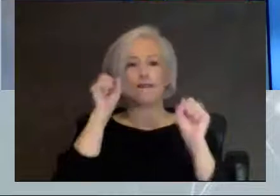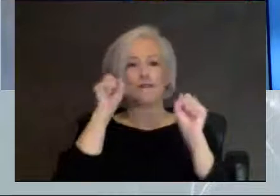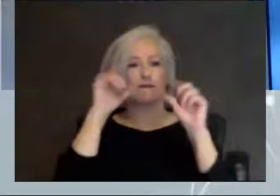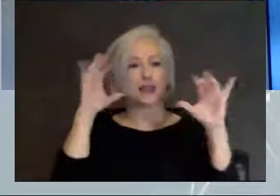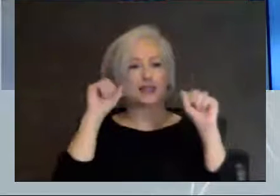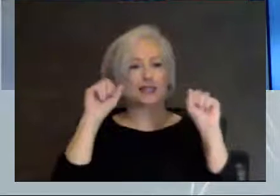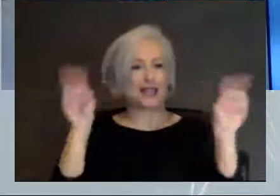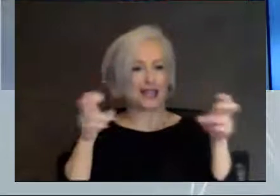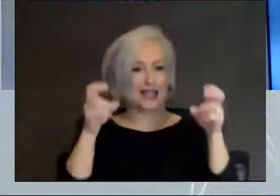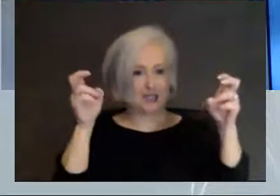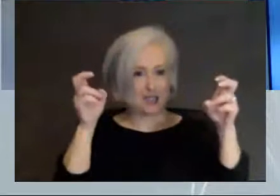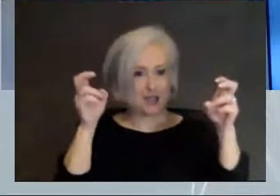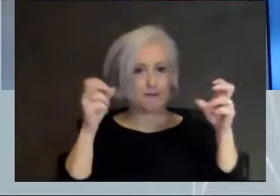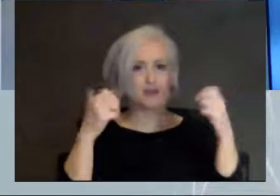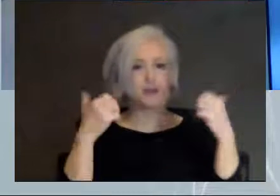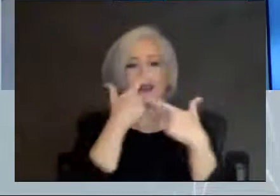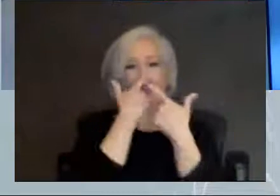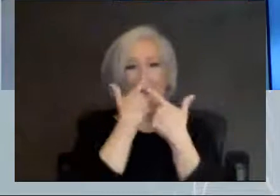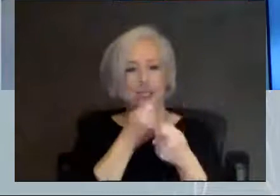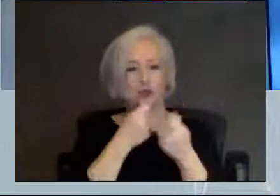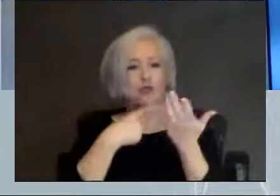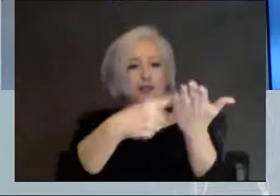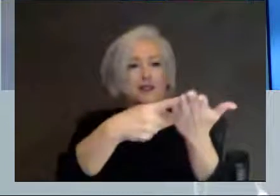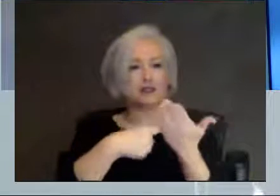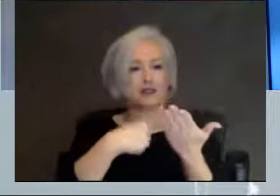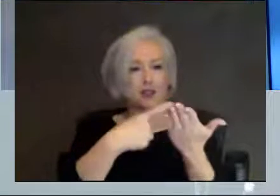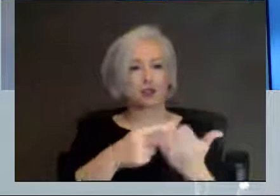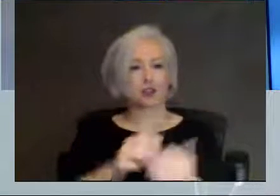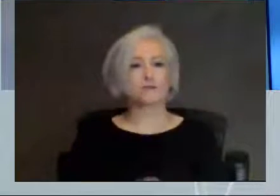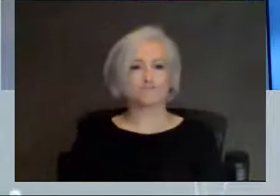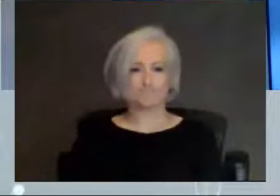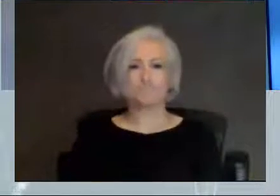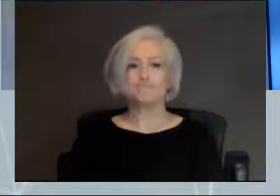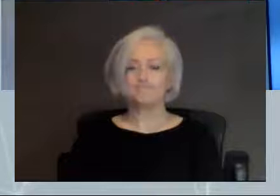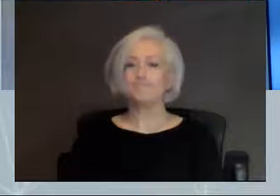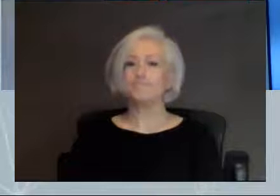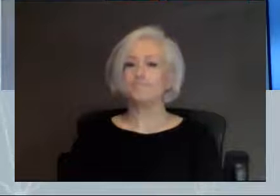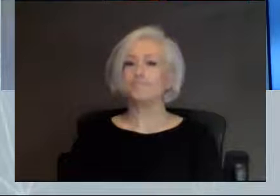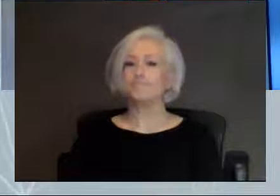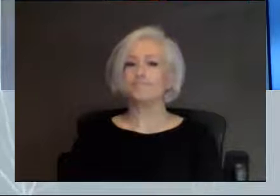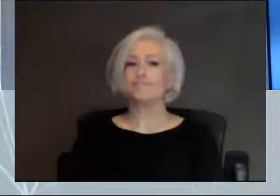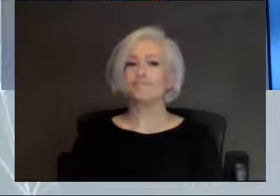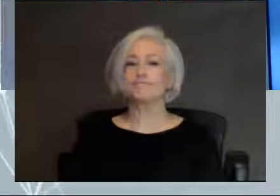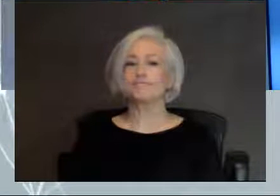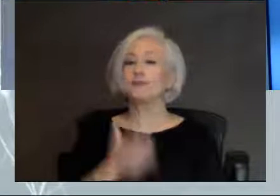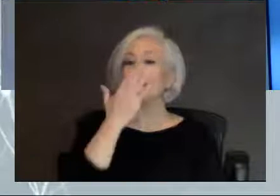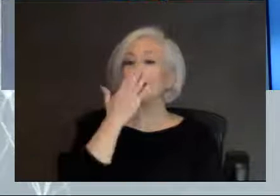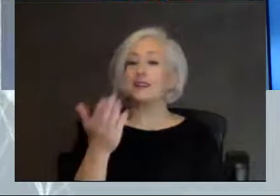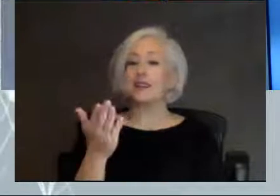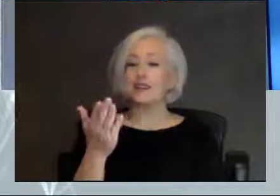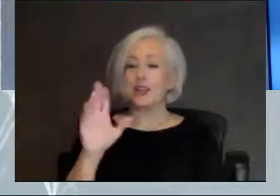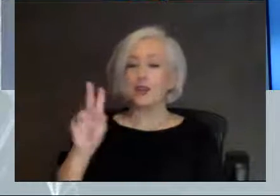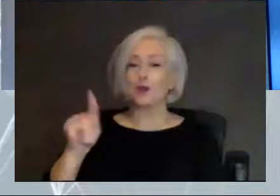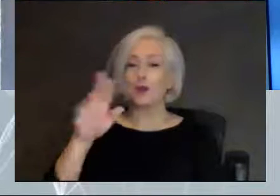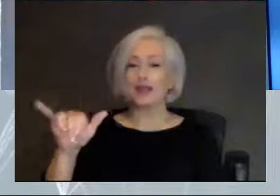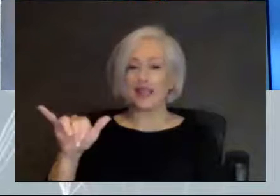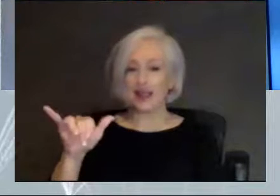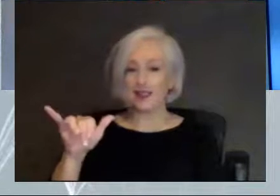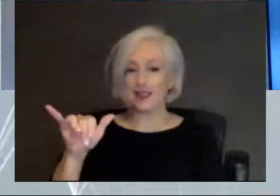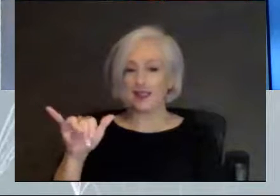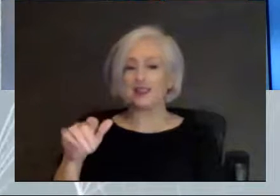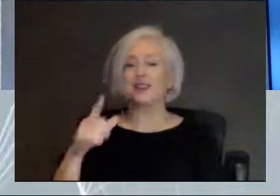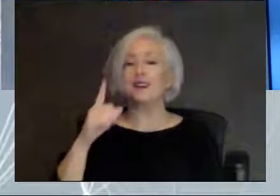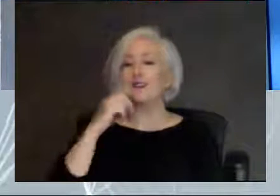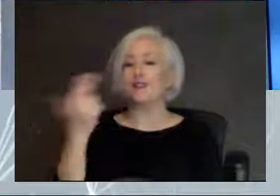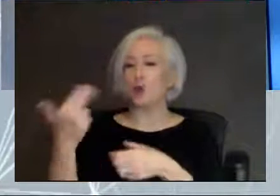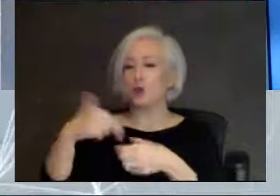interesting discussion. All right. Yeah. Well, thanks, Kathy, especially to you for being part of this